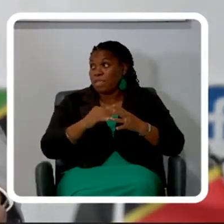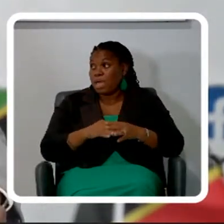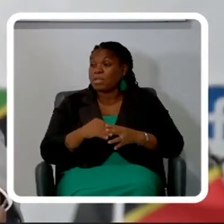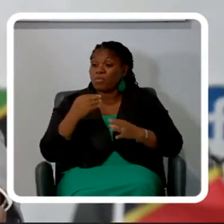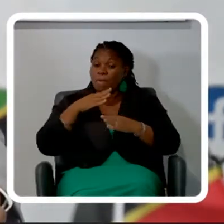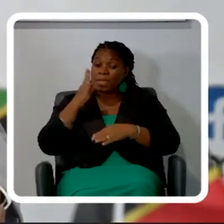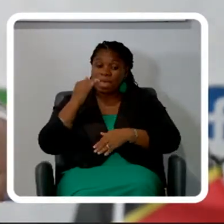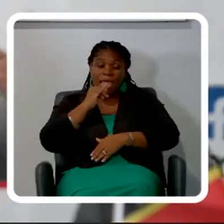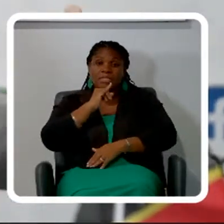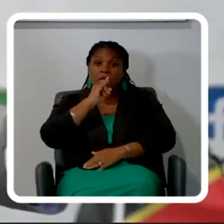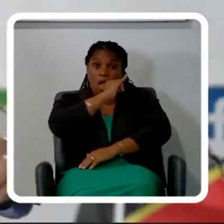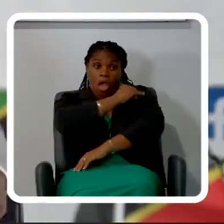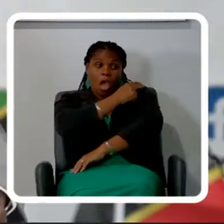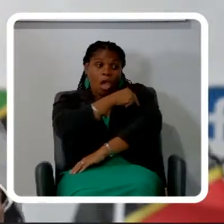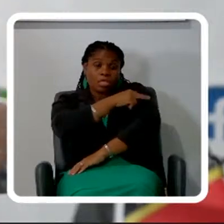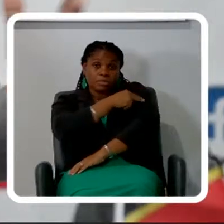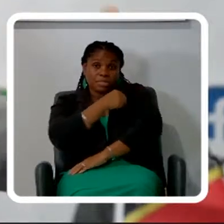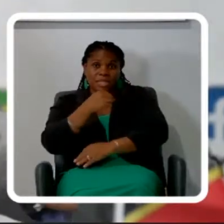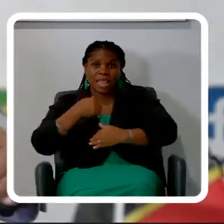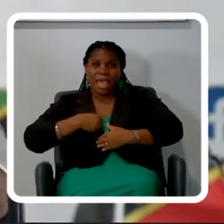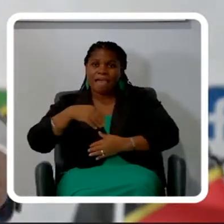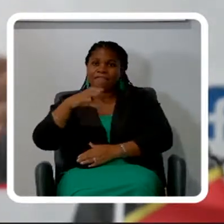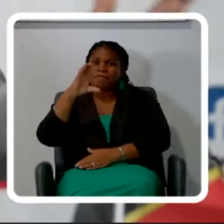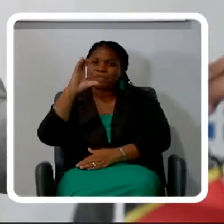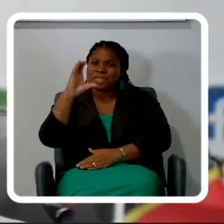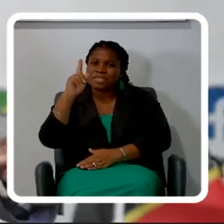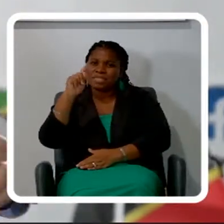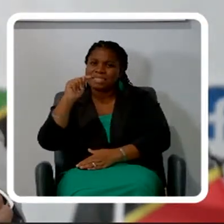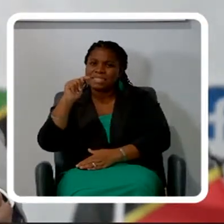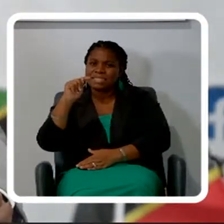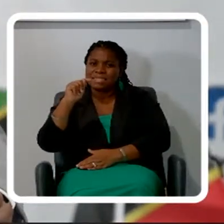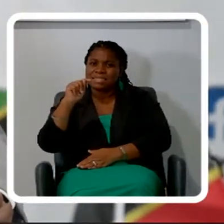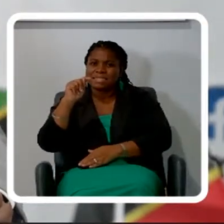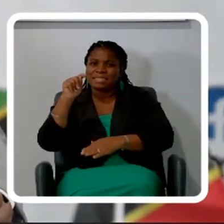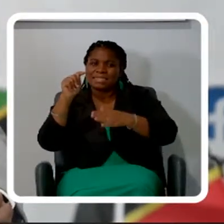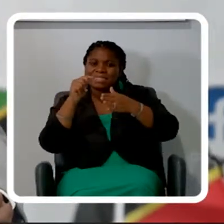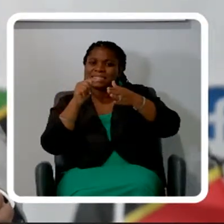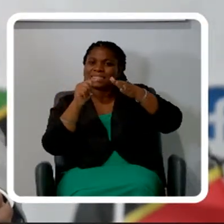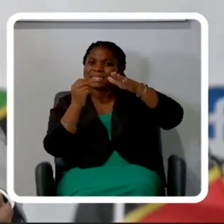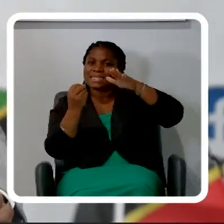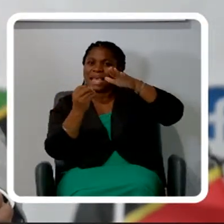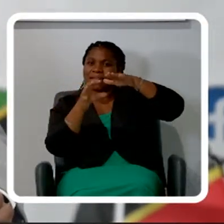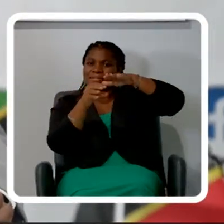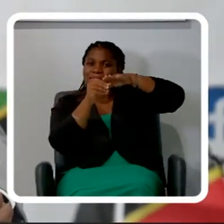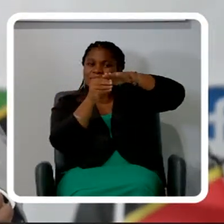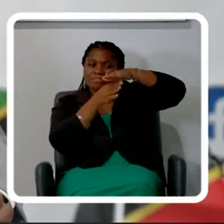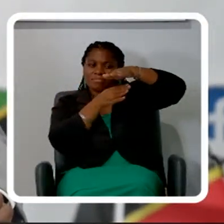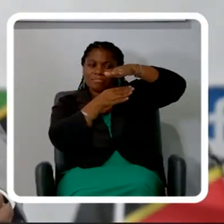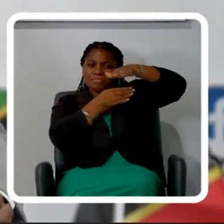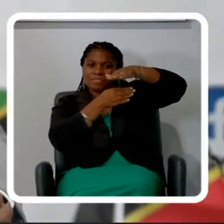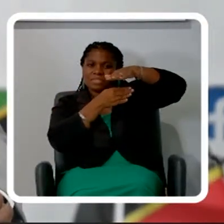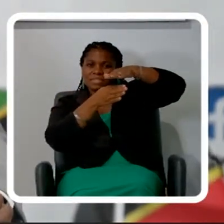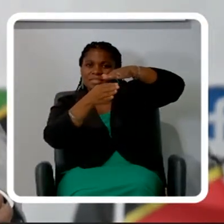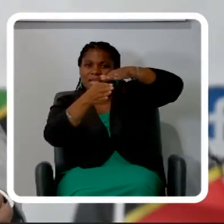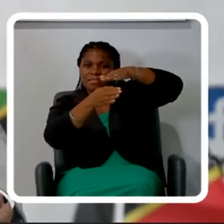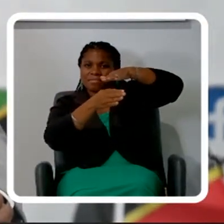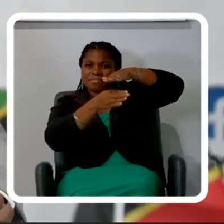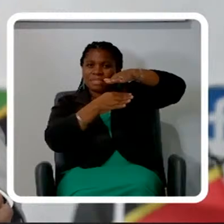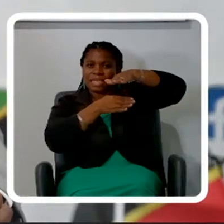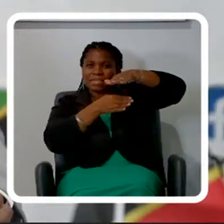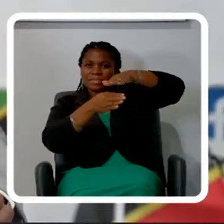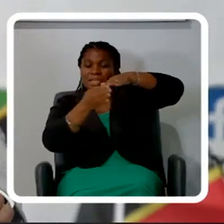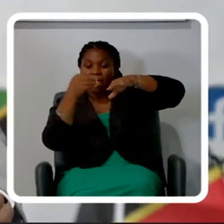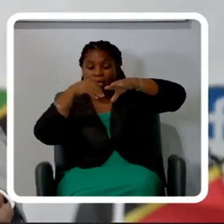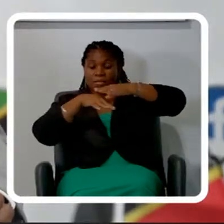GNF Hospital. You'll have CT scan up there, MRI up there, specialists up there. We're advancing and people are recognizing that. I just want our